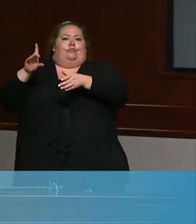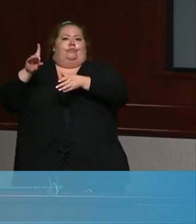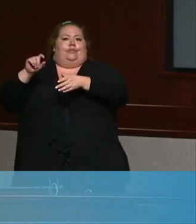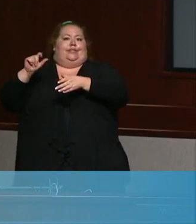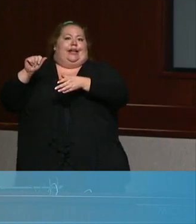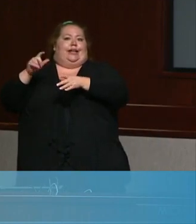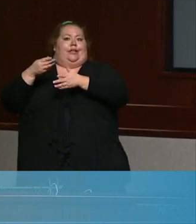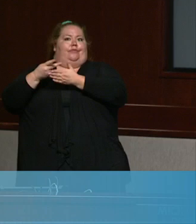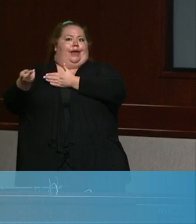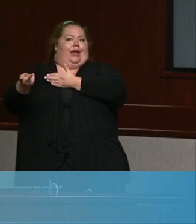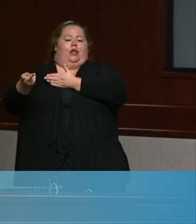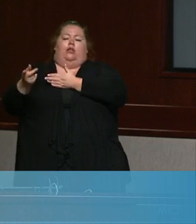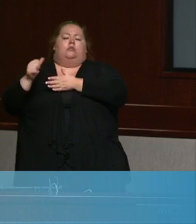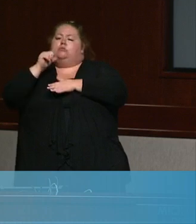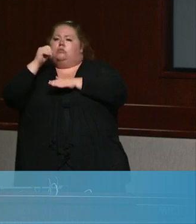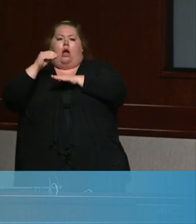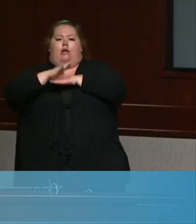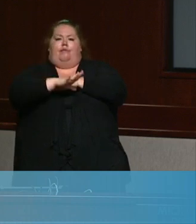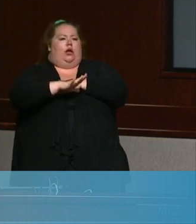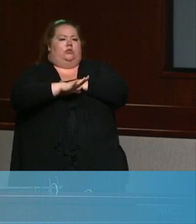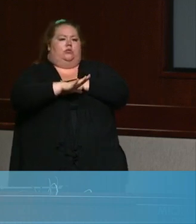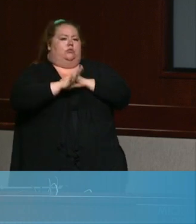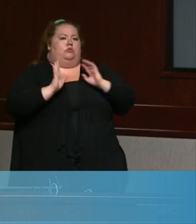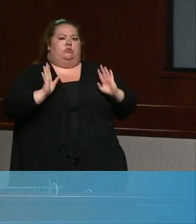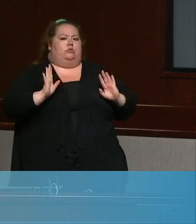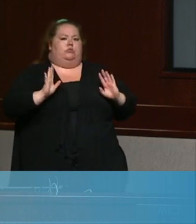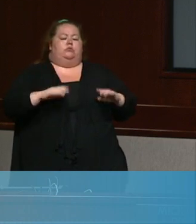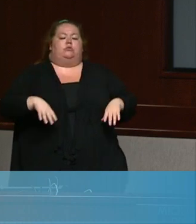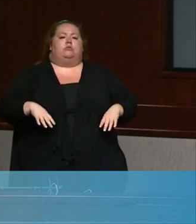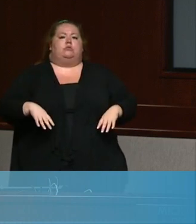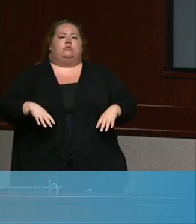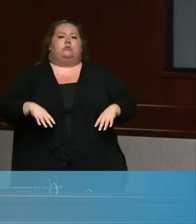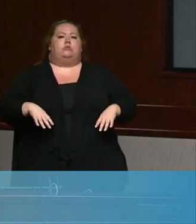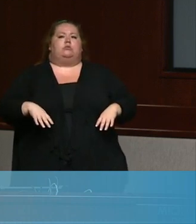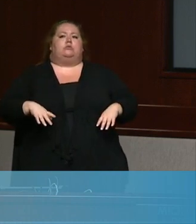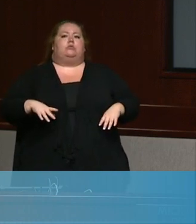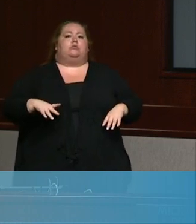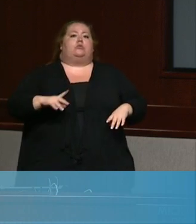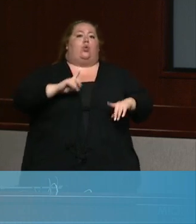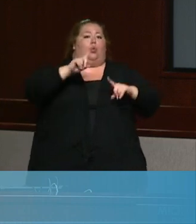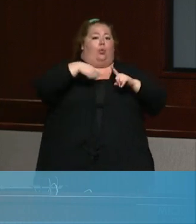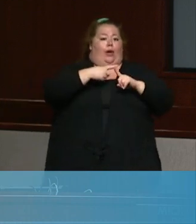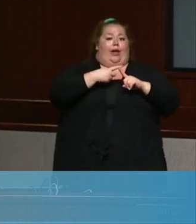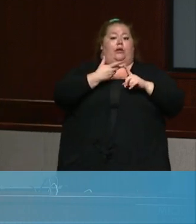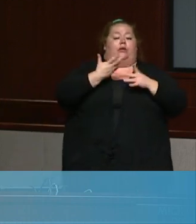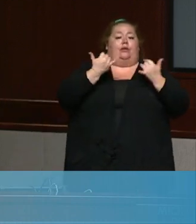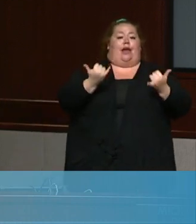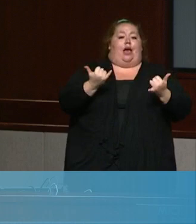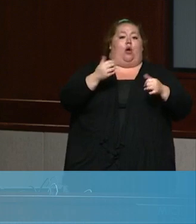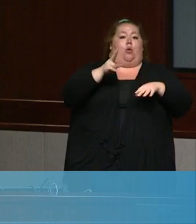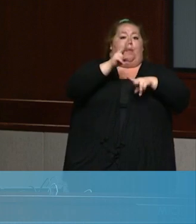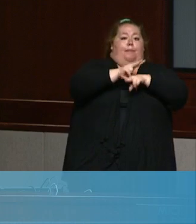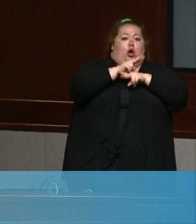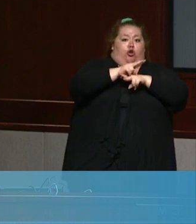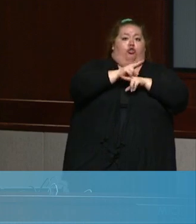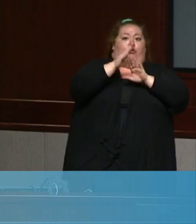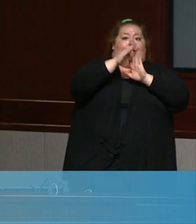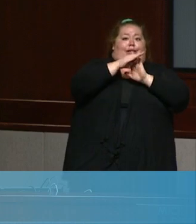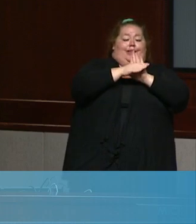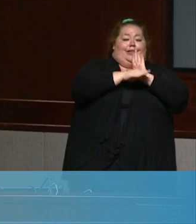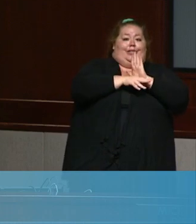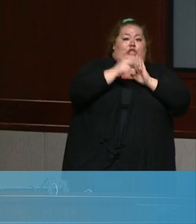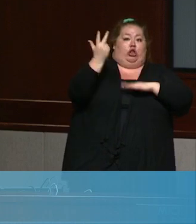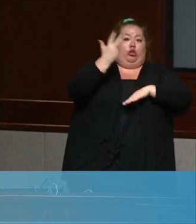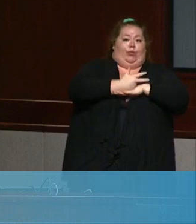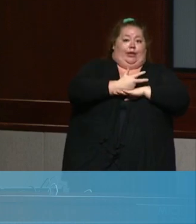businesses now. The governor has indicated that once you're on the monitoring list for 3 days, then